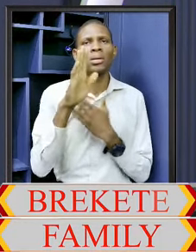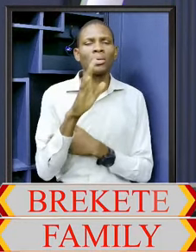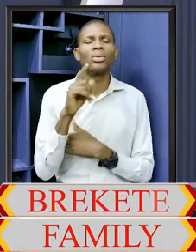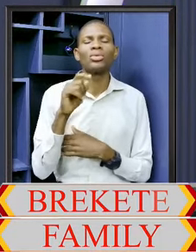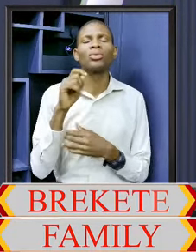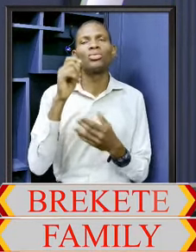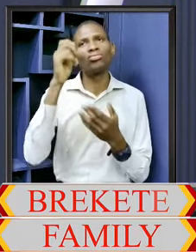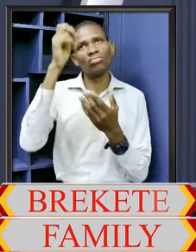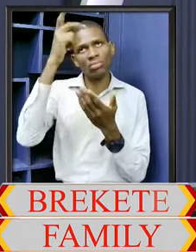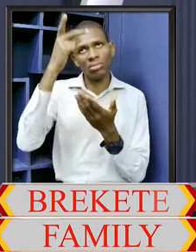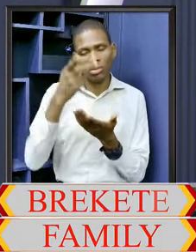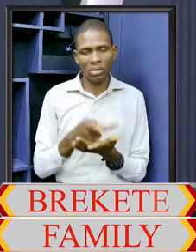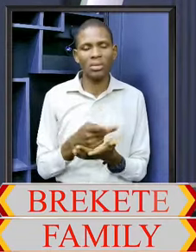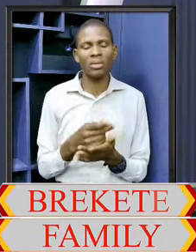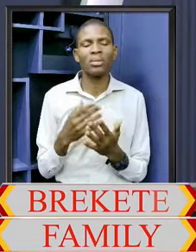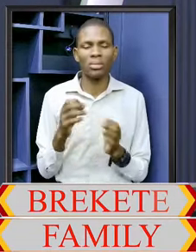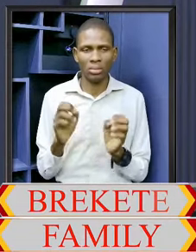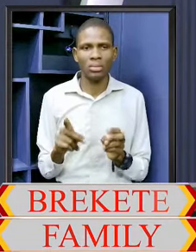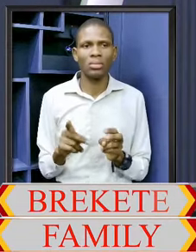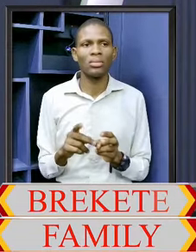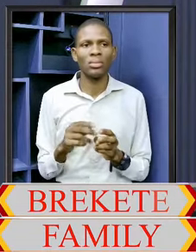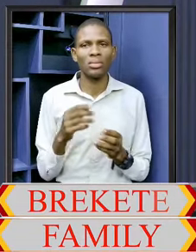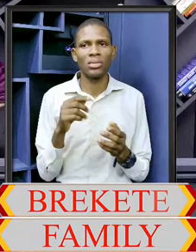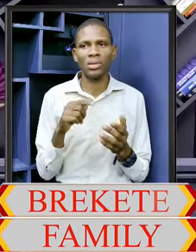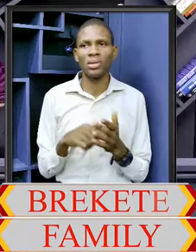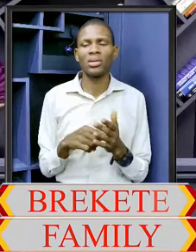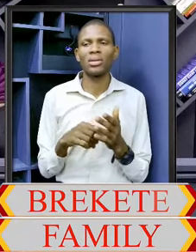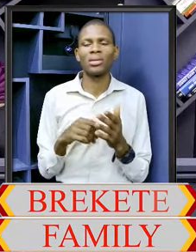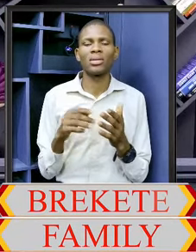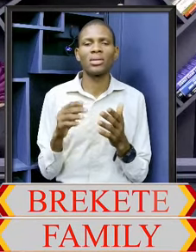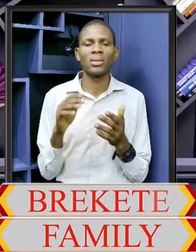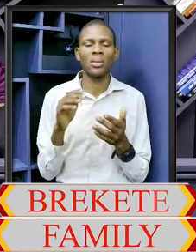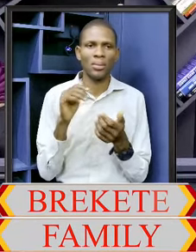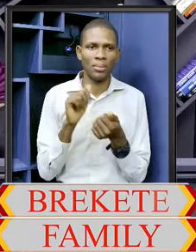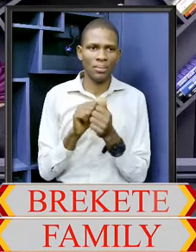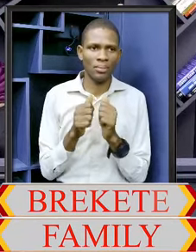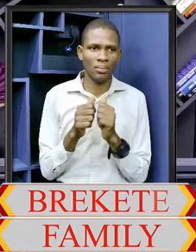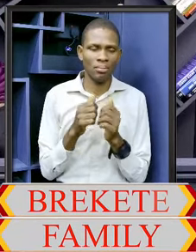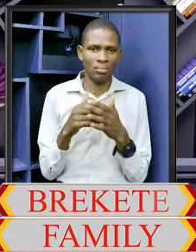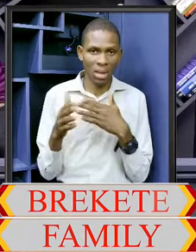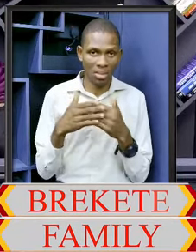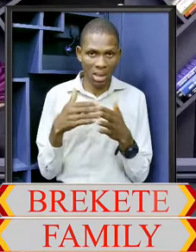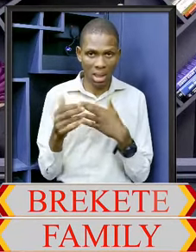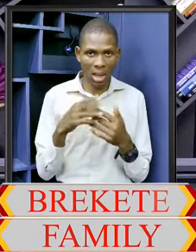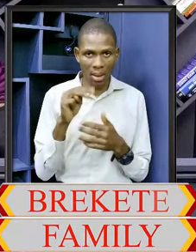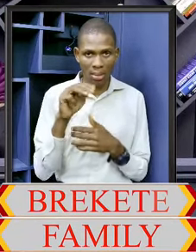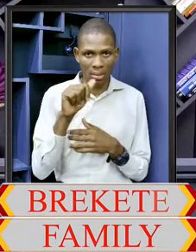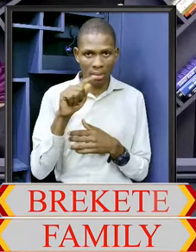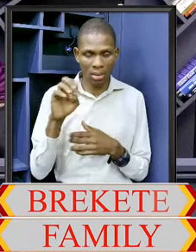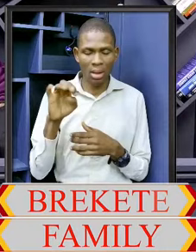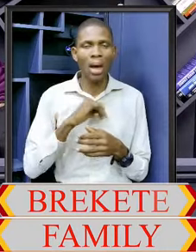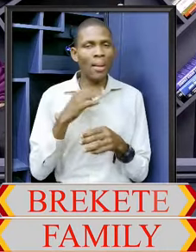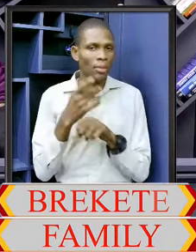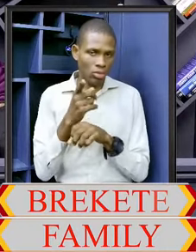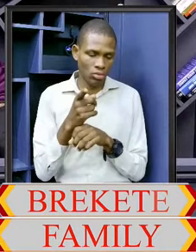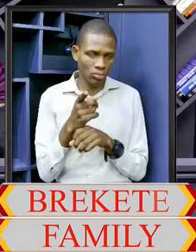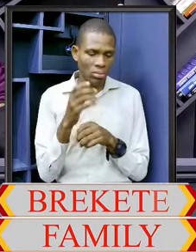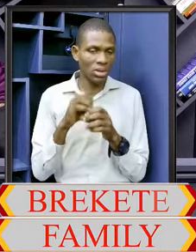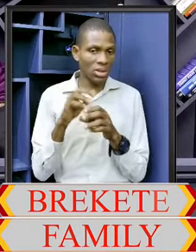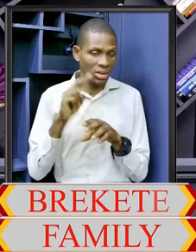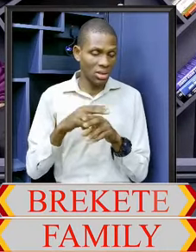God you land. This matter. Yes. Huh? Yes. Yes. I dey beg you in the name of God.